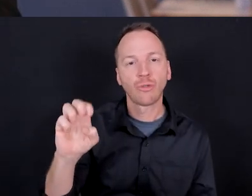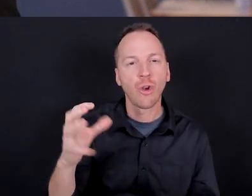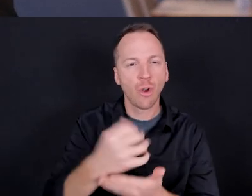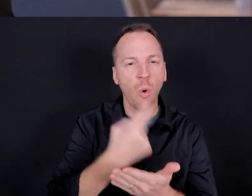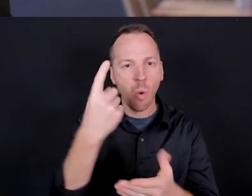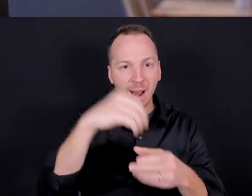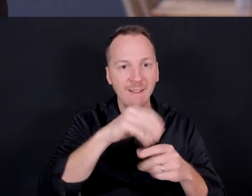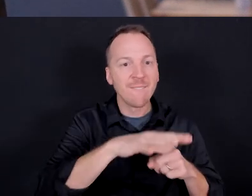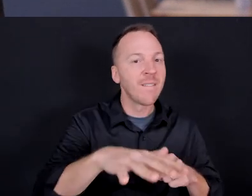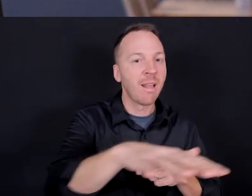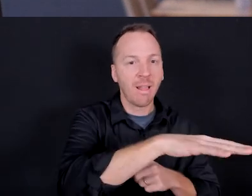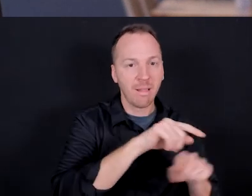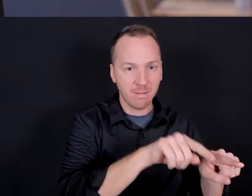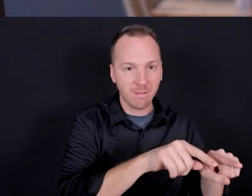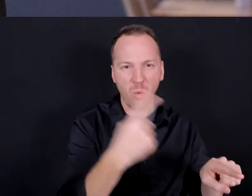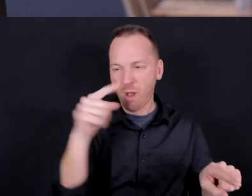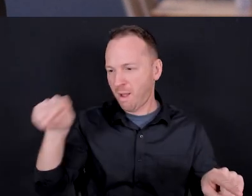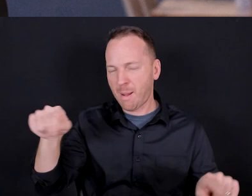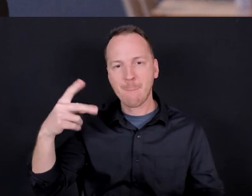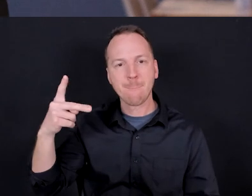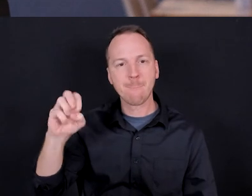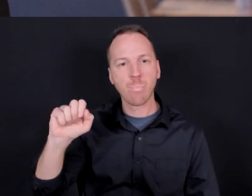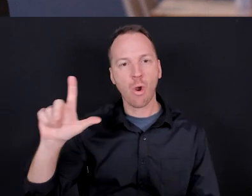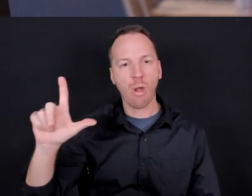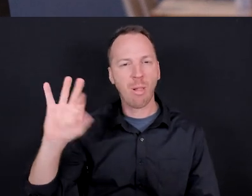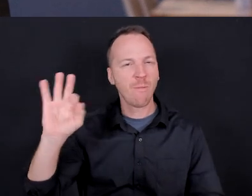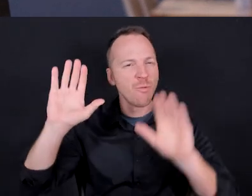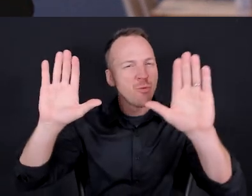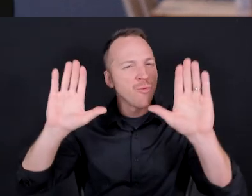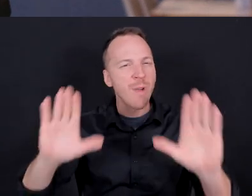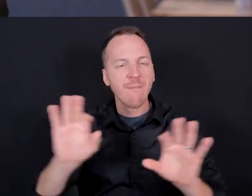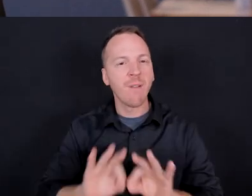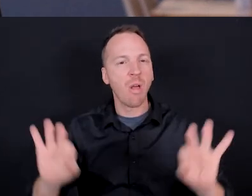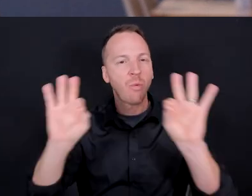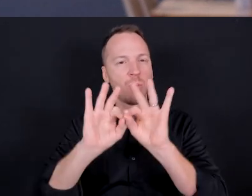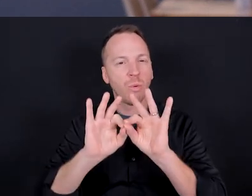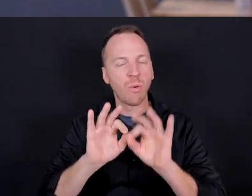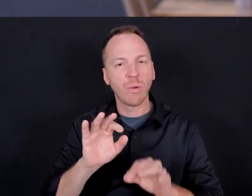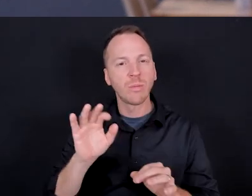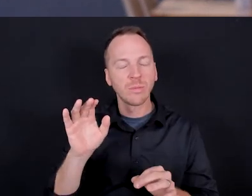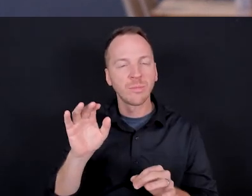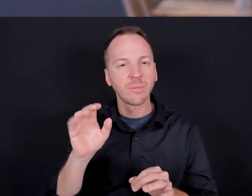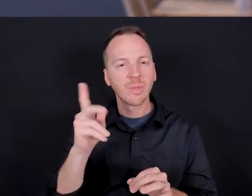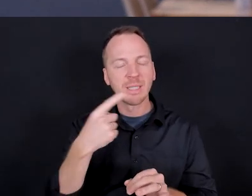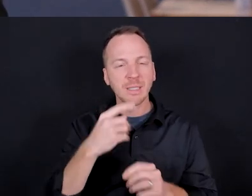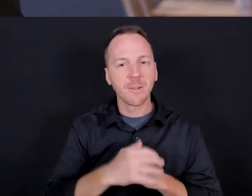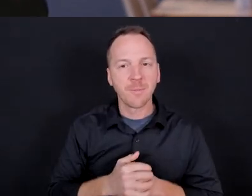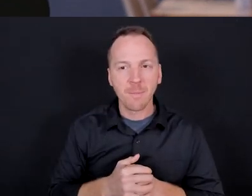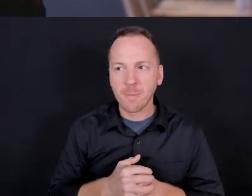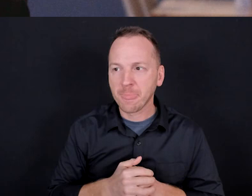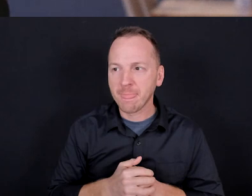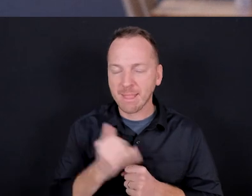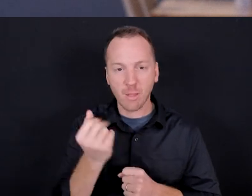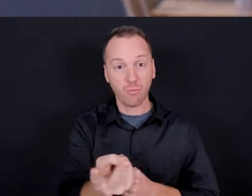field, and the other is a pearl of great value. And he tells us right at the outset